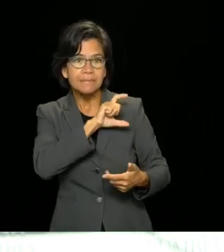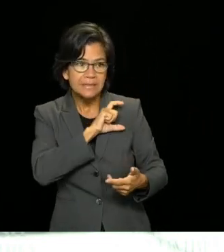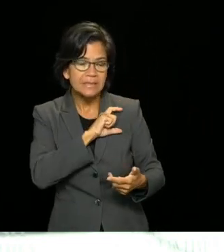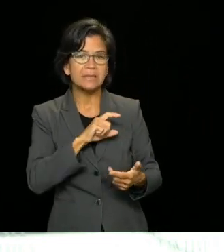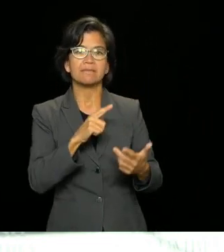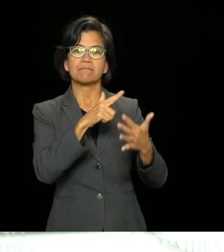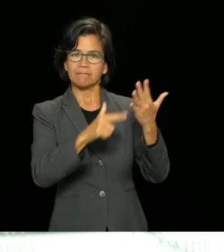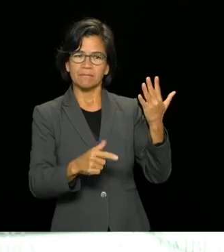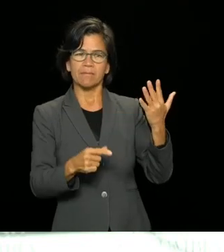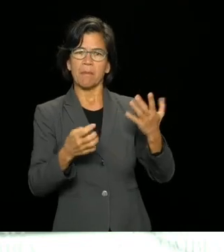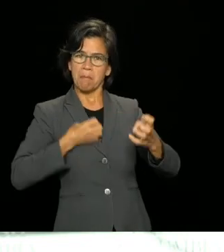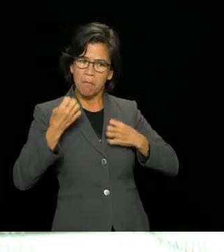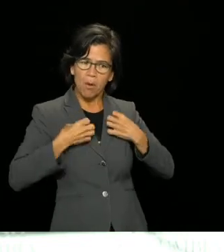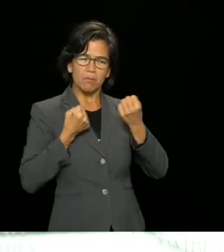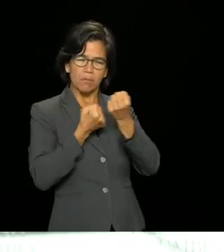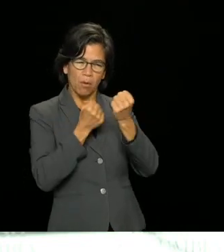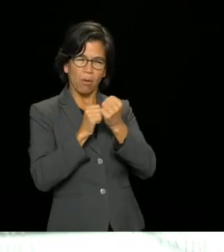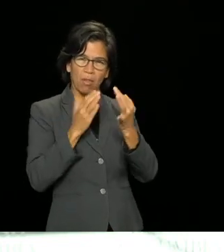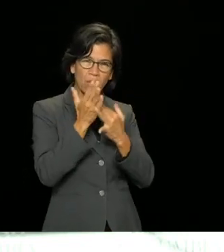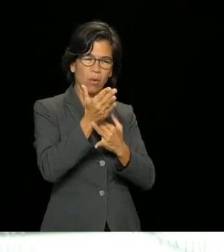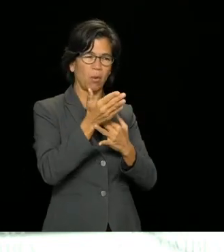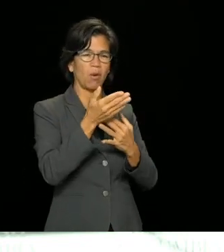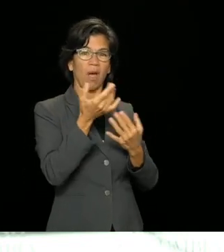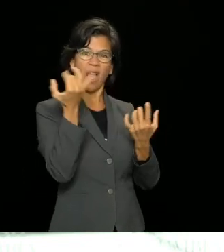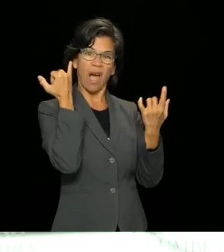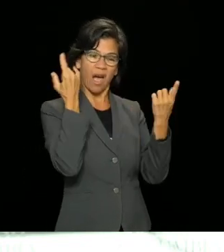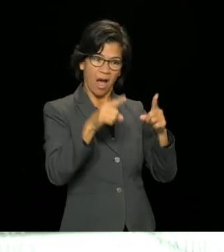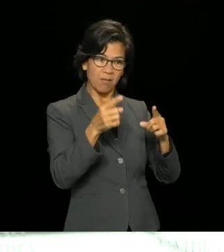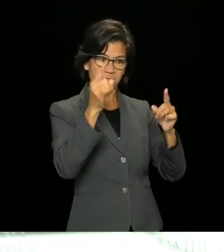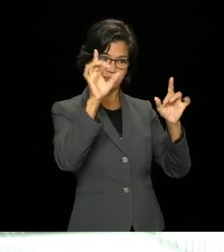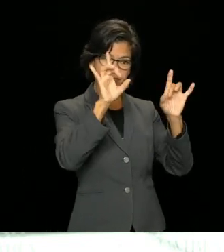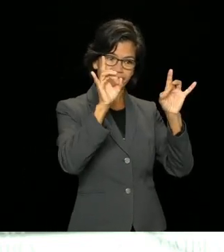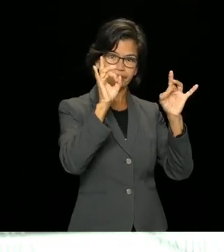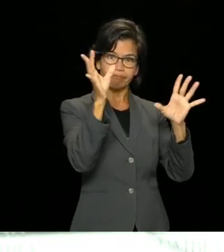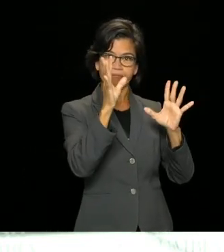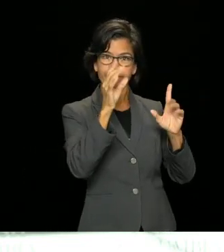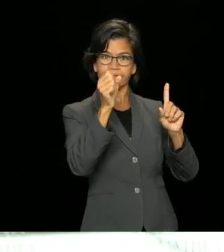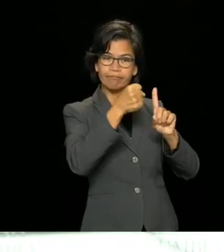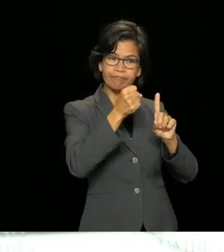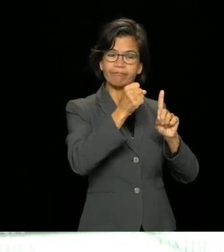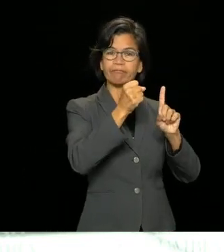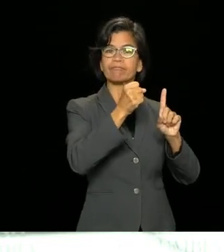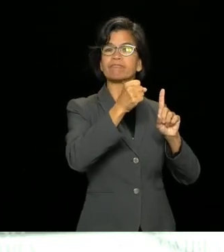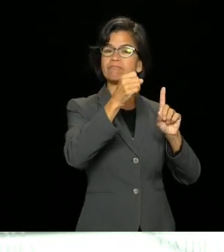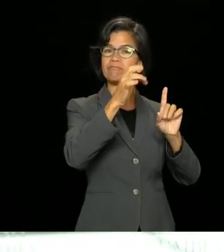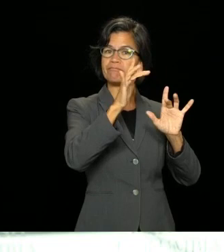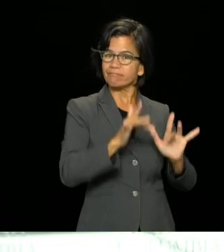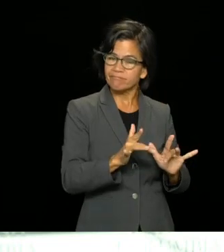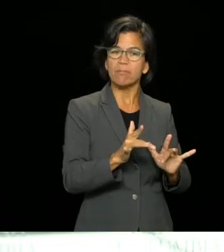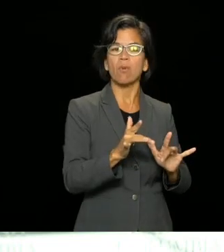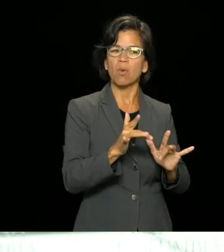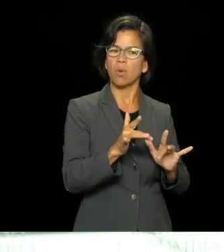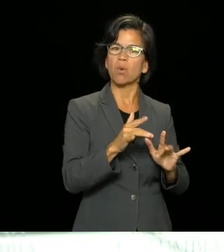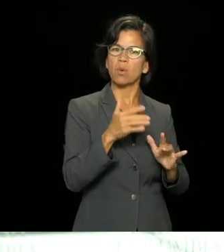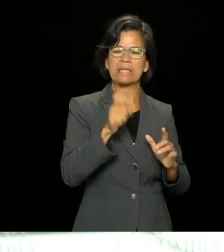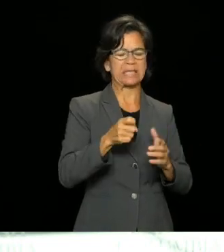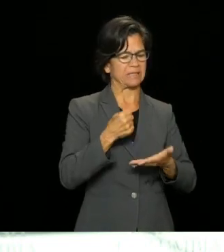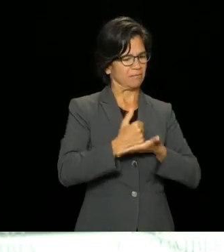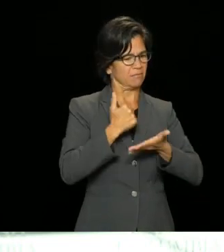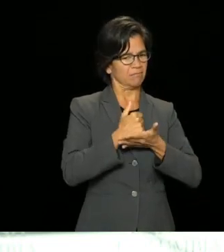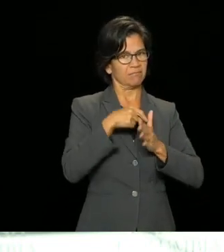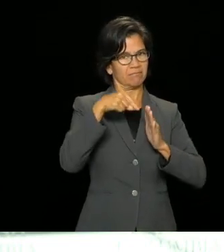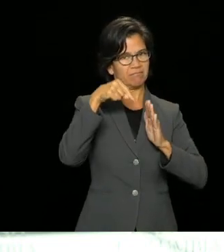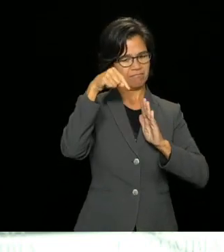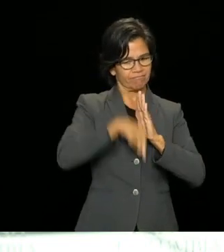in navigating the storm in the aftermath of sexual assault. I want to offer my profound respect and thanks to